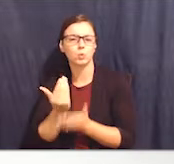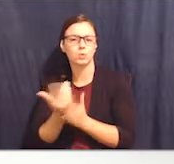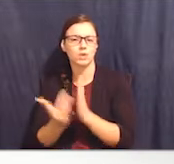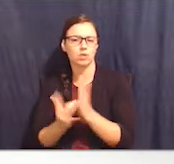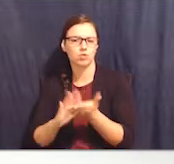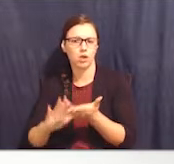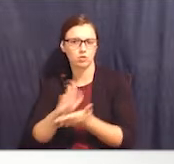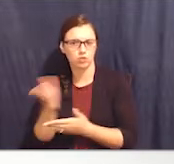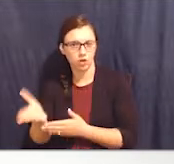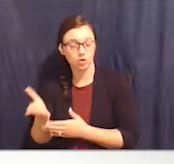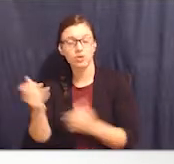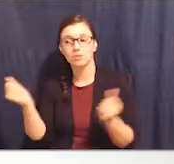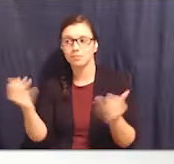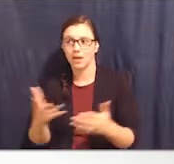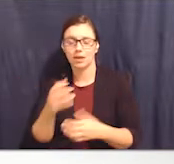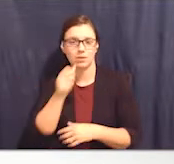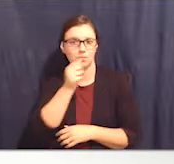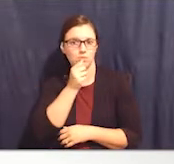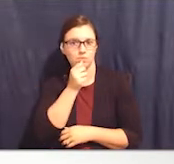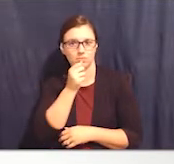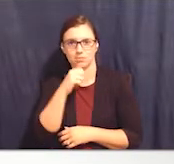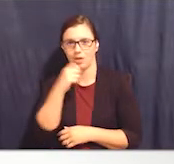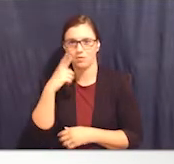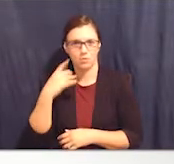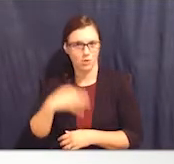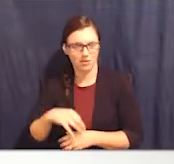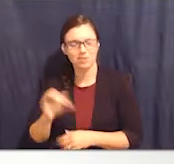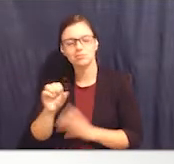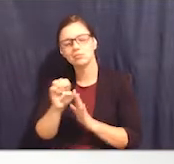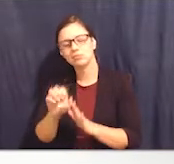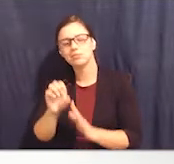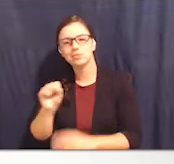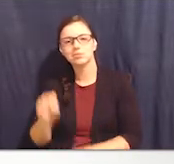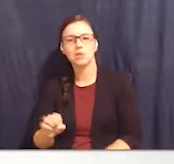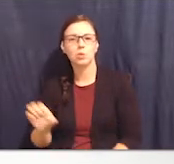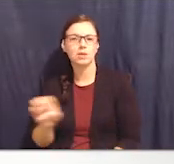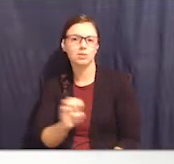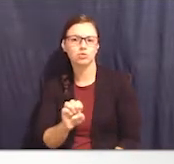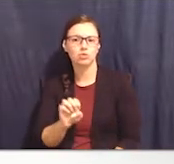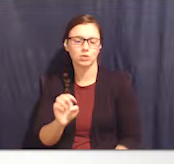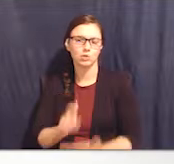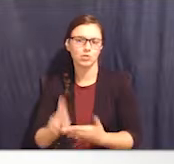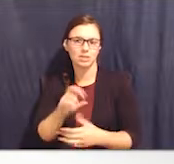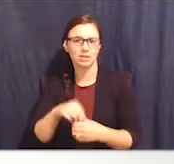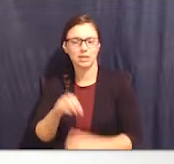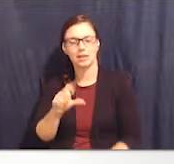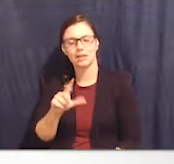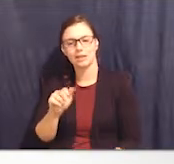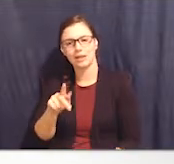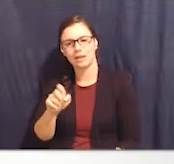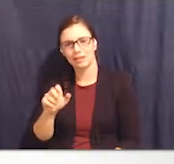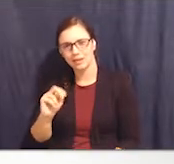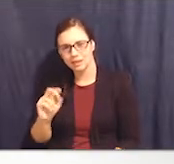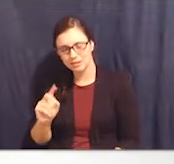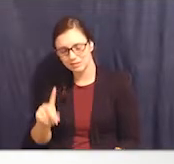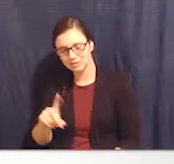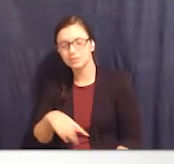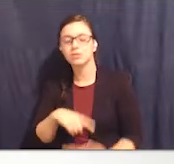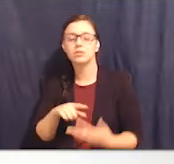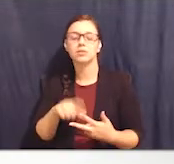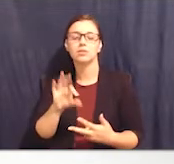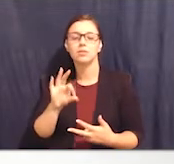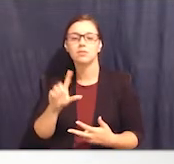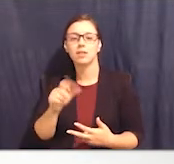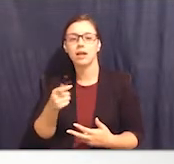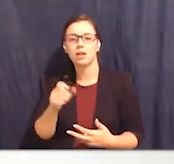our programs have done a great job with that. And the students must have exited the K-12. Now, there have been many things, like there were